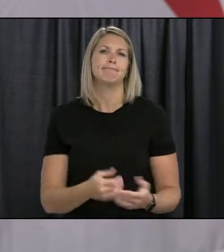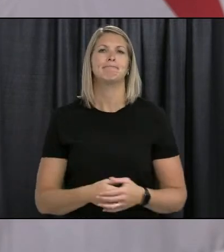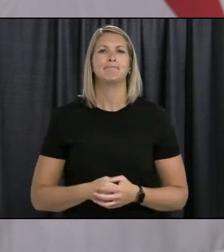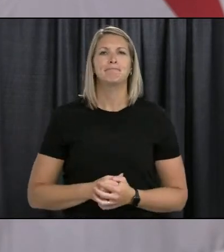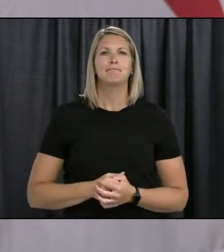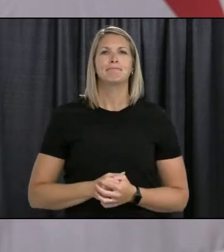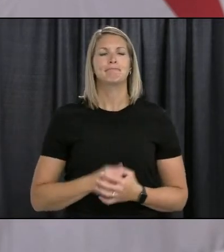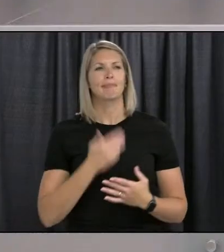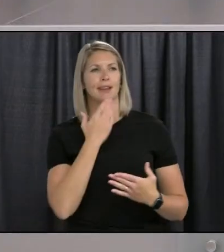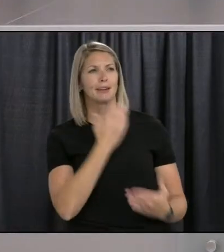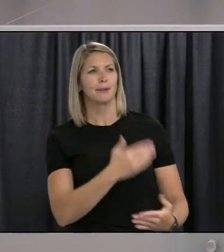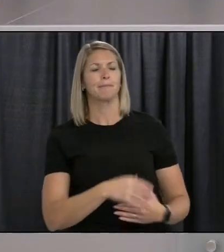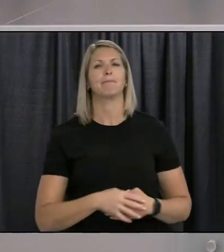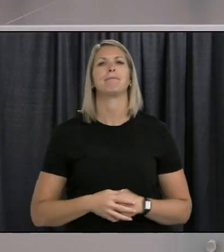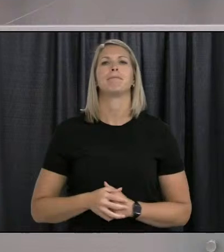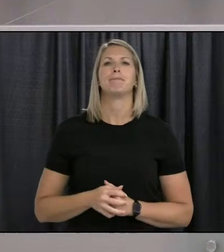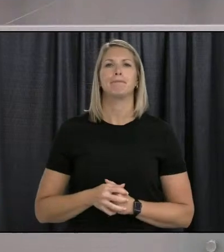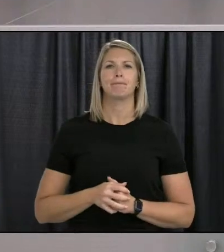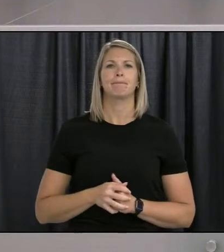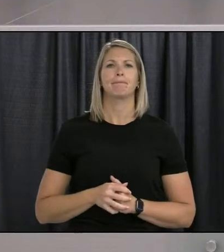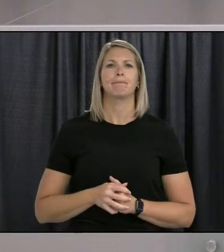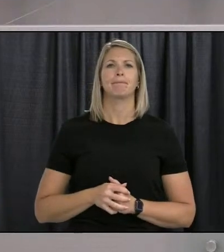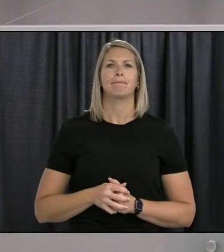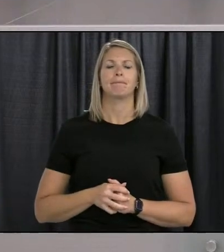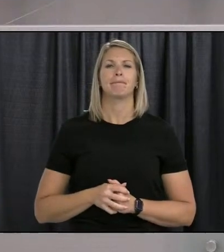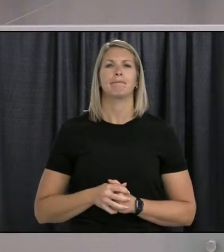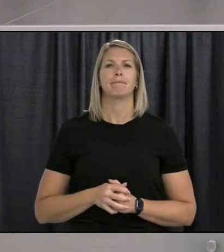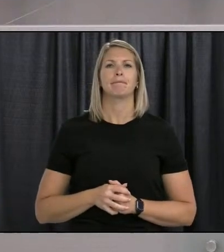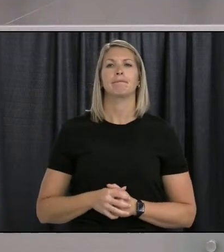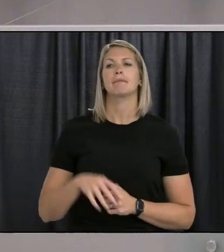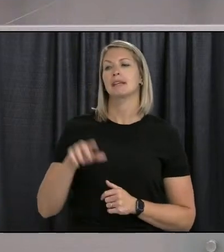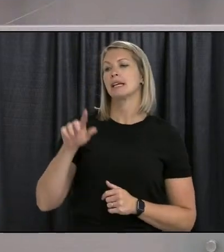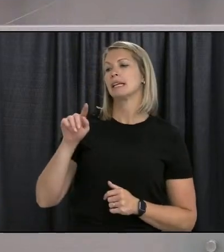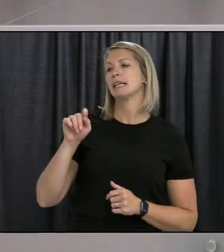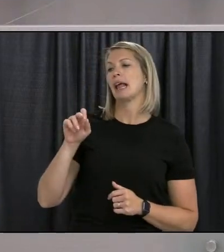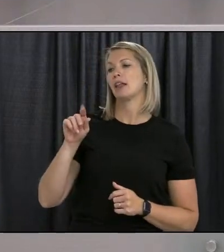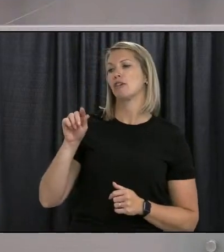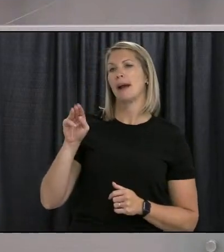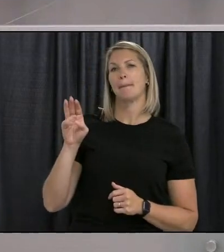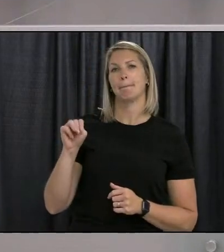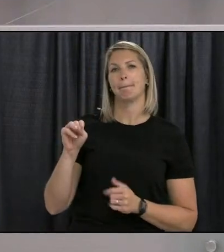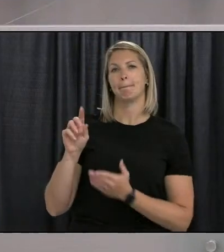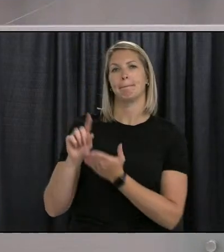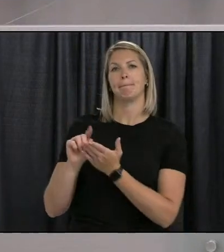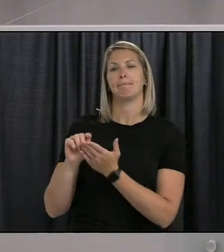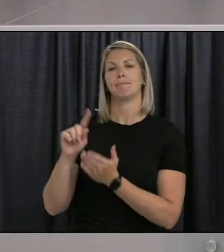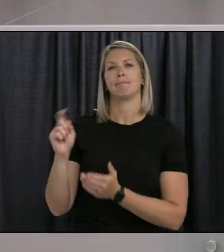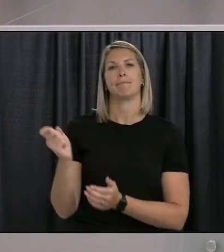Thank you. Our next questions are from Peter Jackson of The Telegram. Please go ahead.